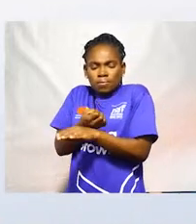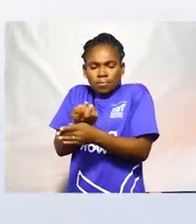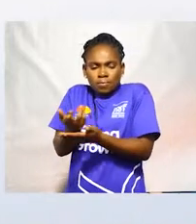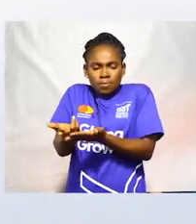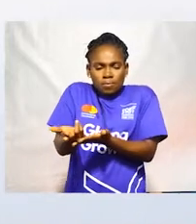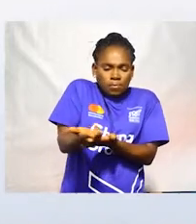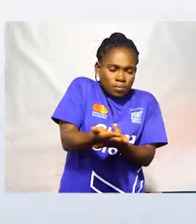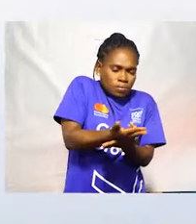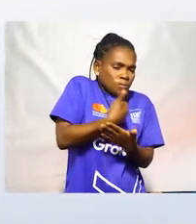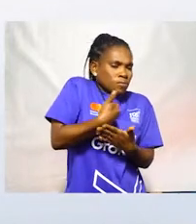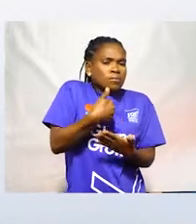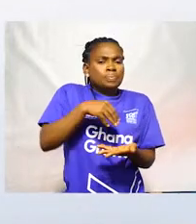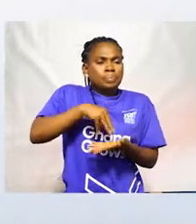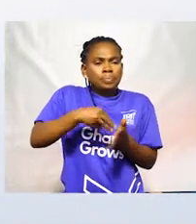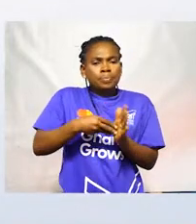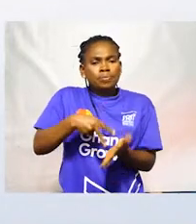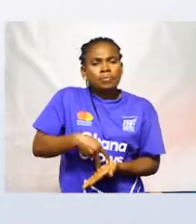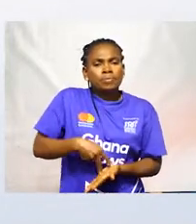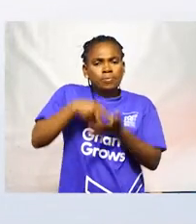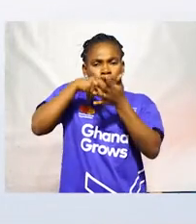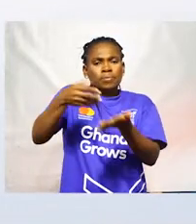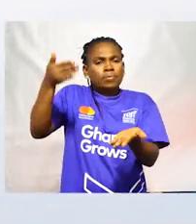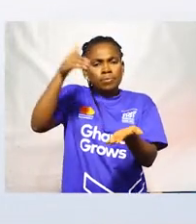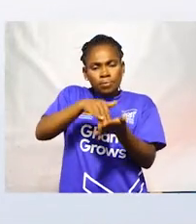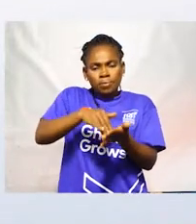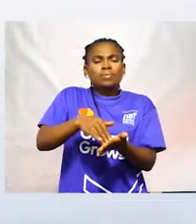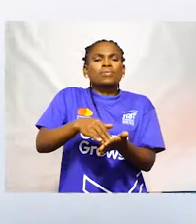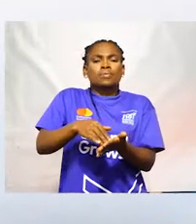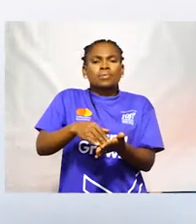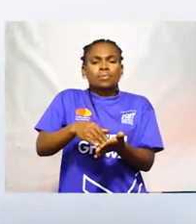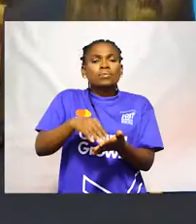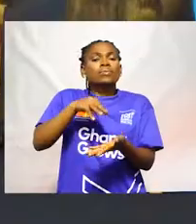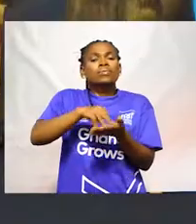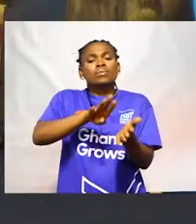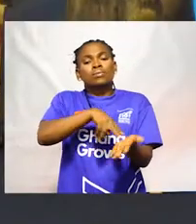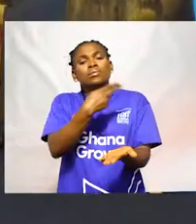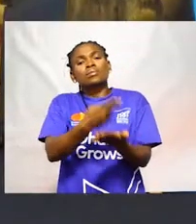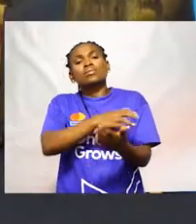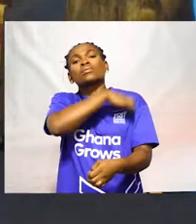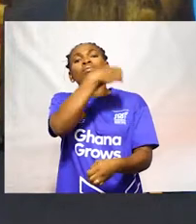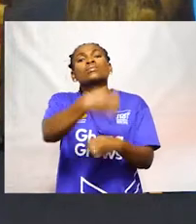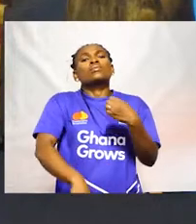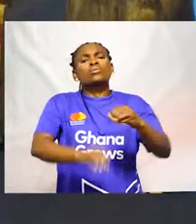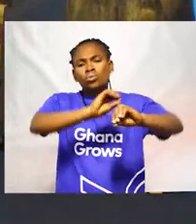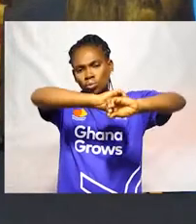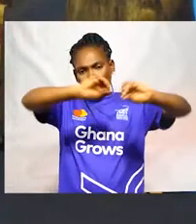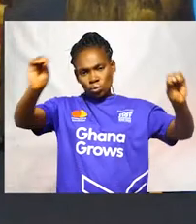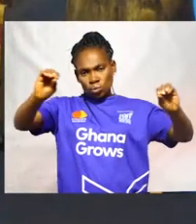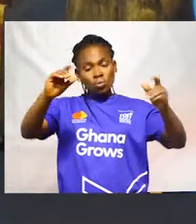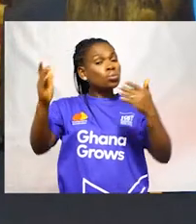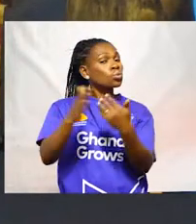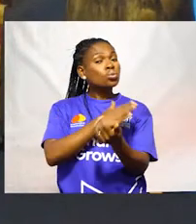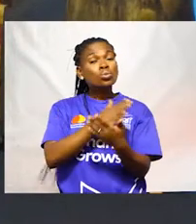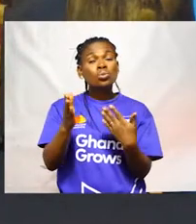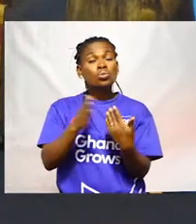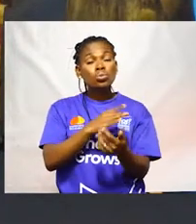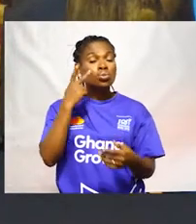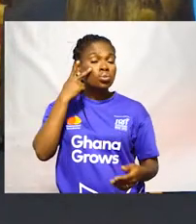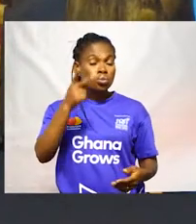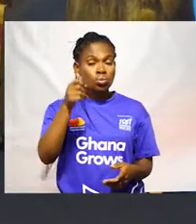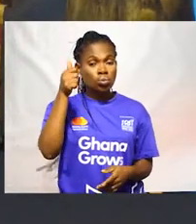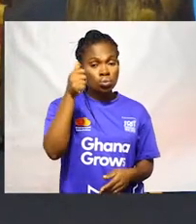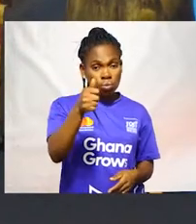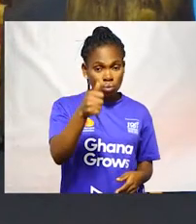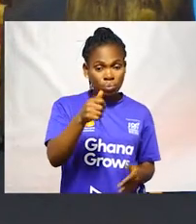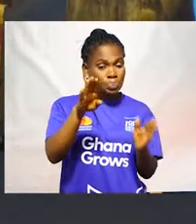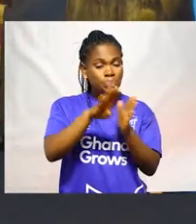together and get yourself running. It is not the end of the road. No matter where you find yourself, scripture says, he picked me